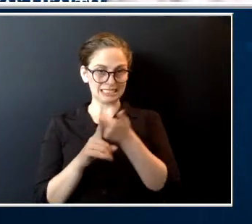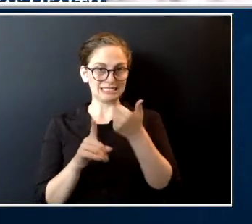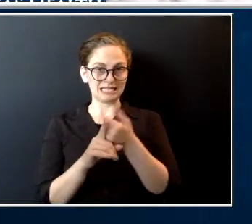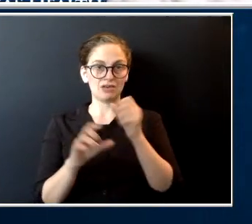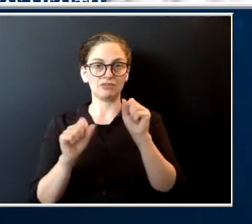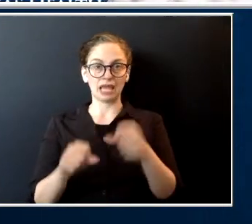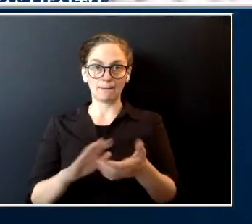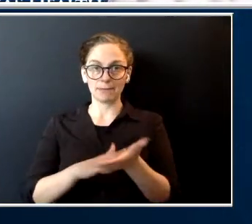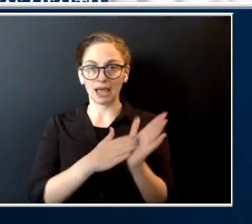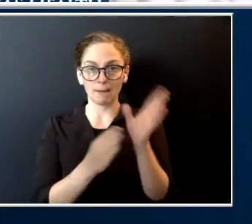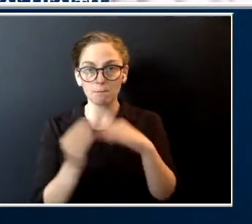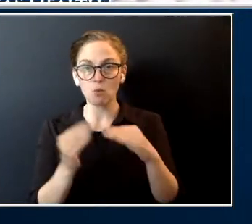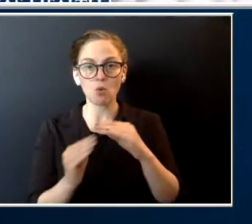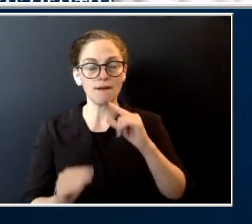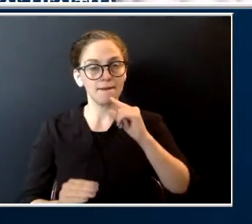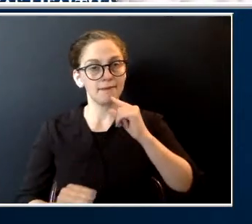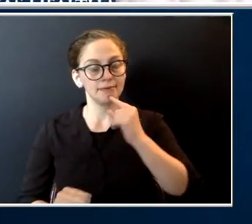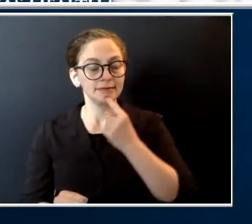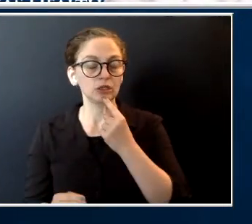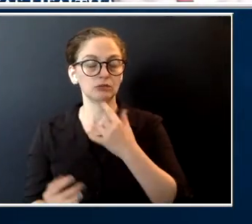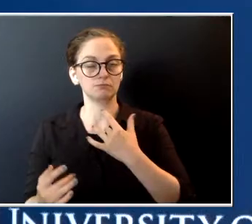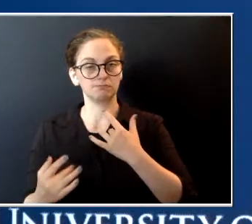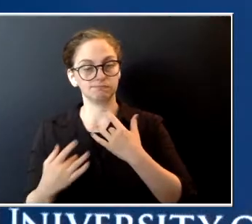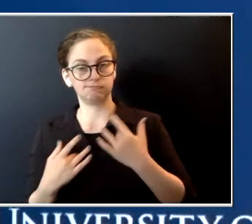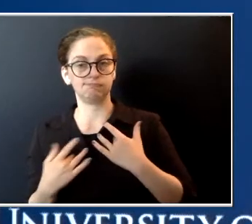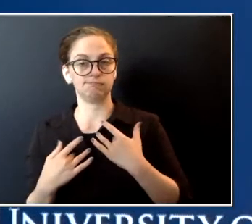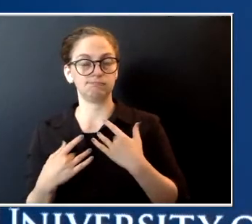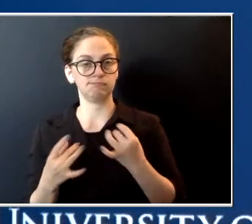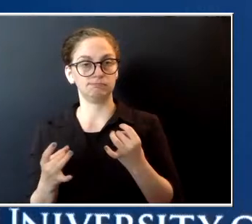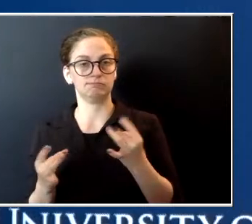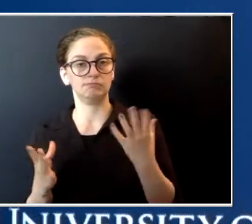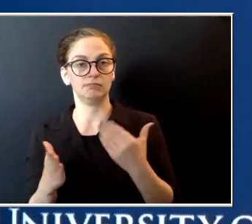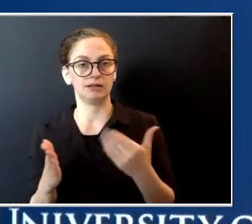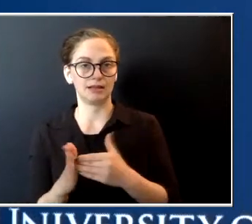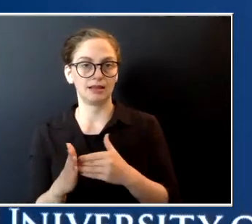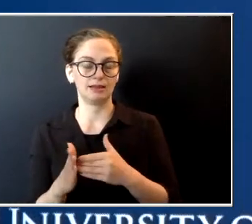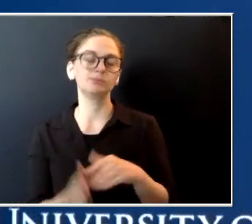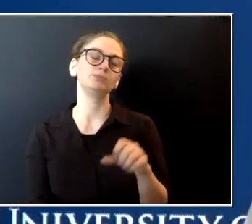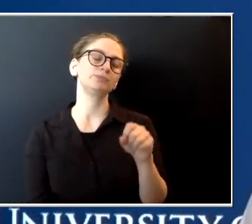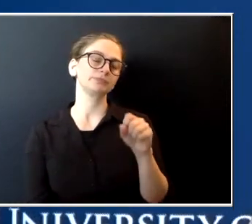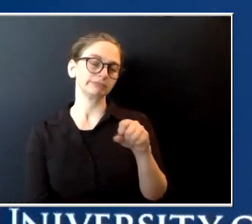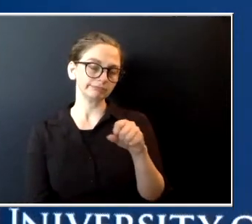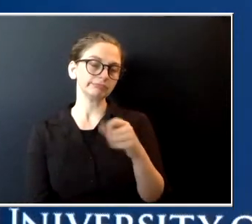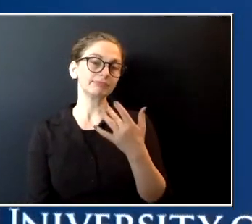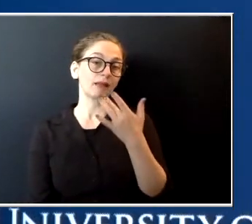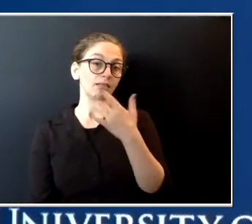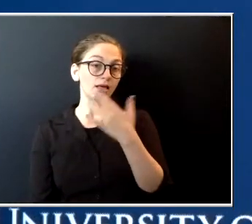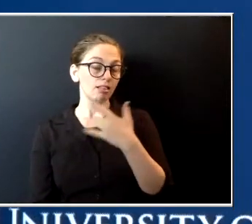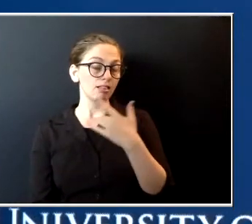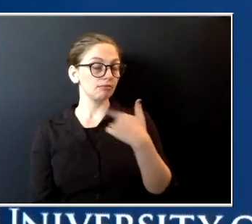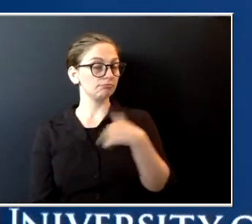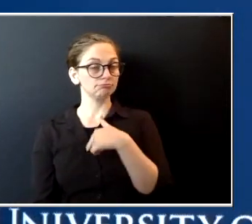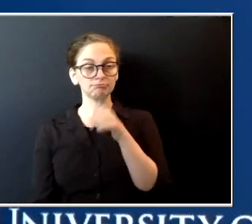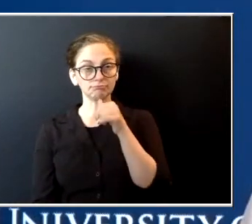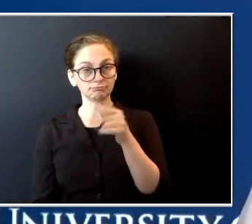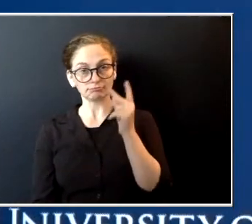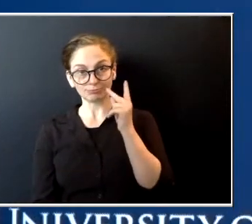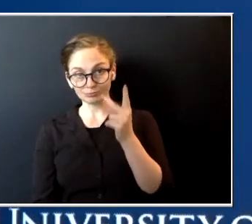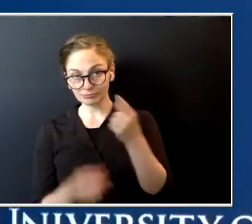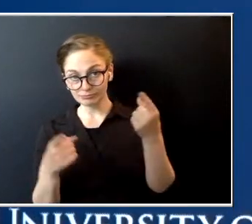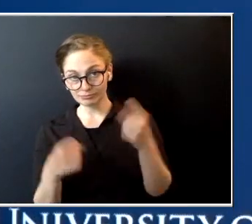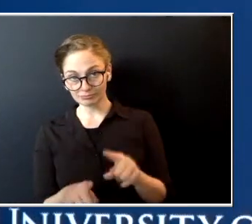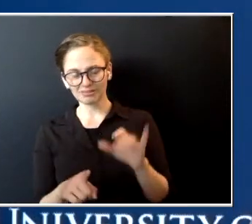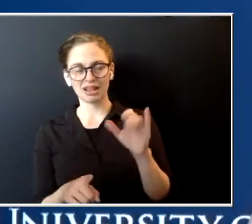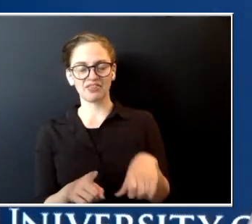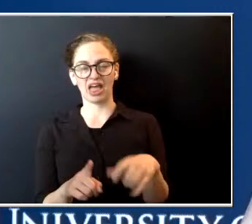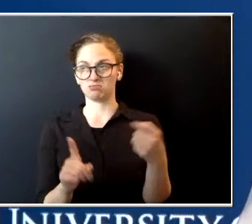much more concerning virus. Yeah, and luckily what we have not seen through all of the variants is that fundamental change that you're